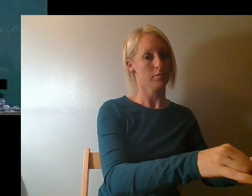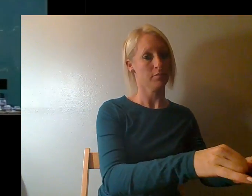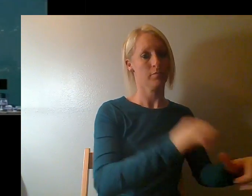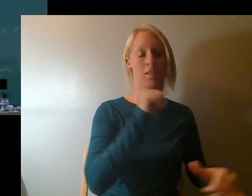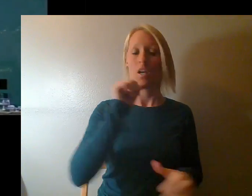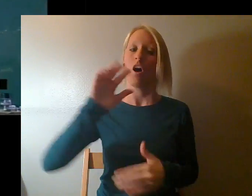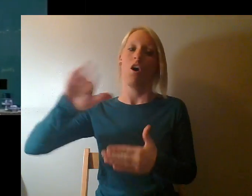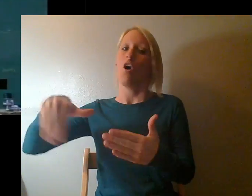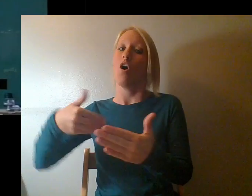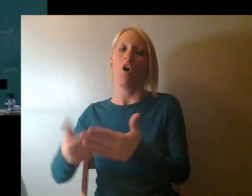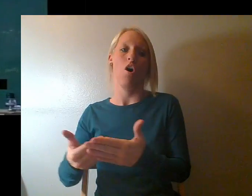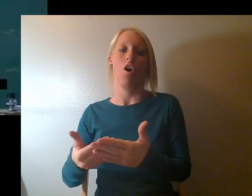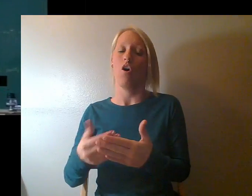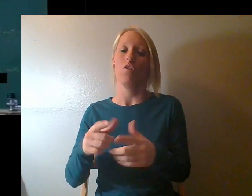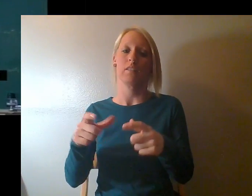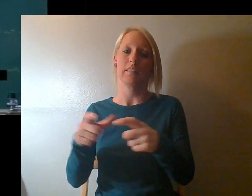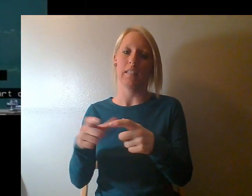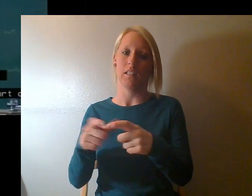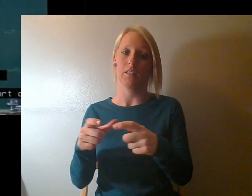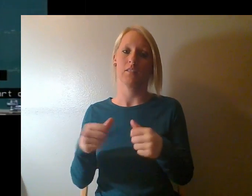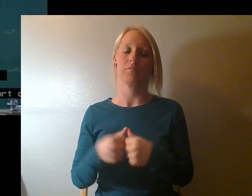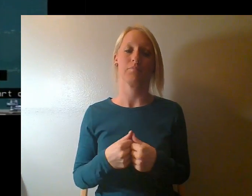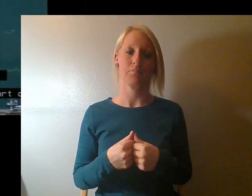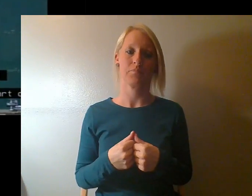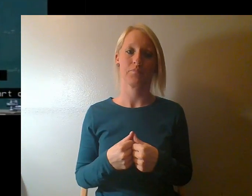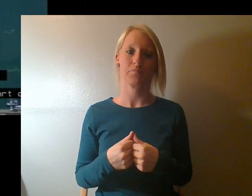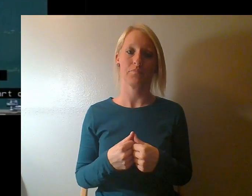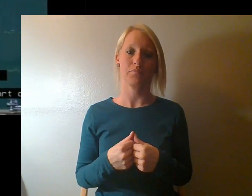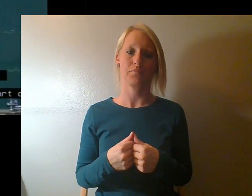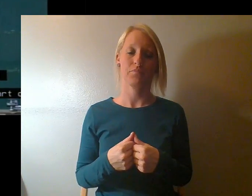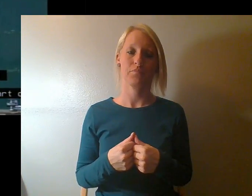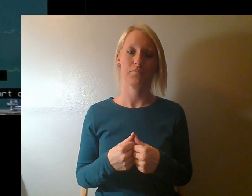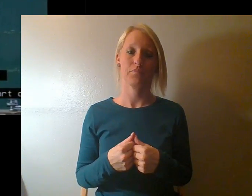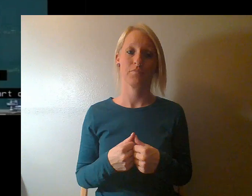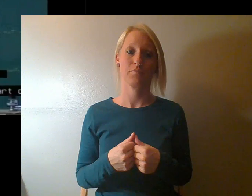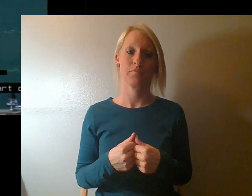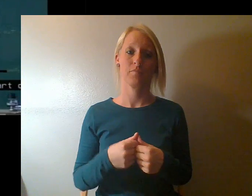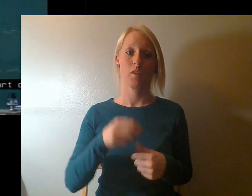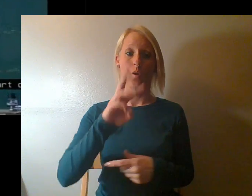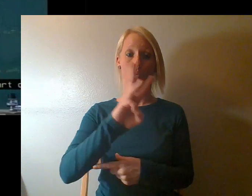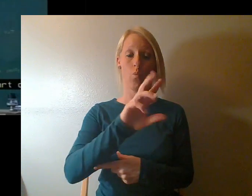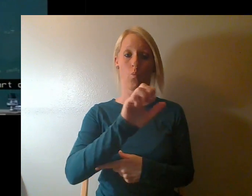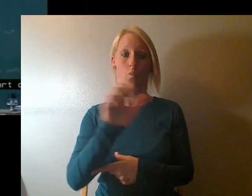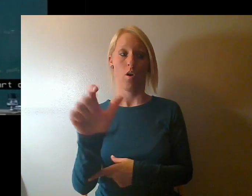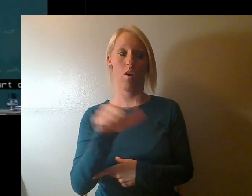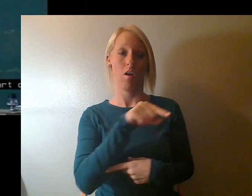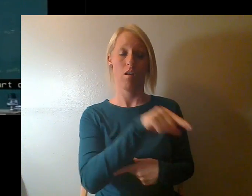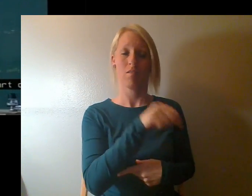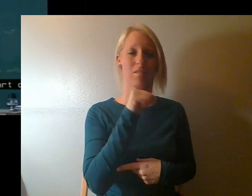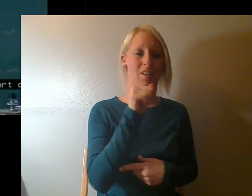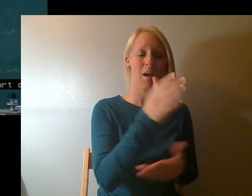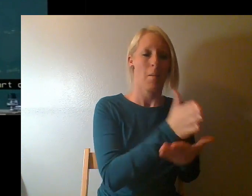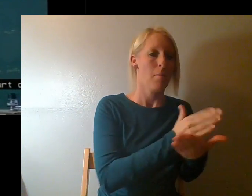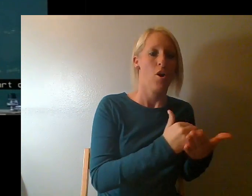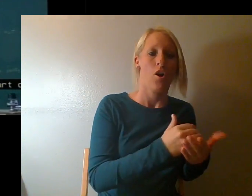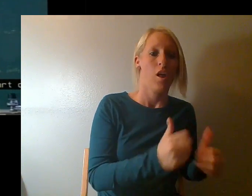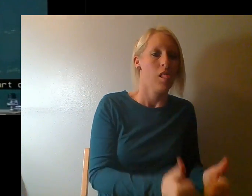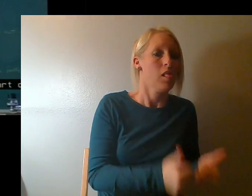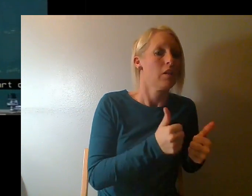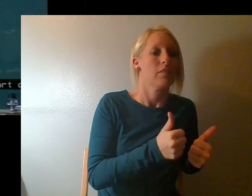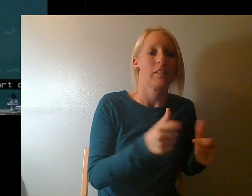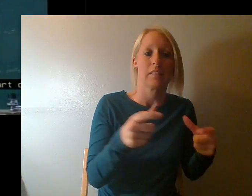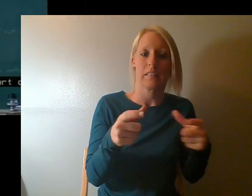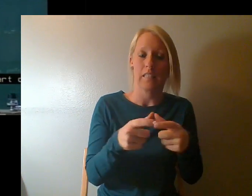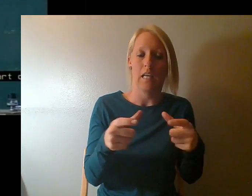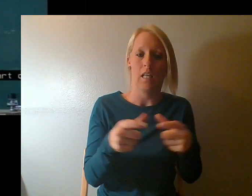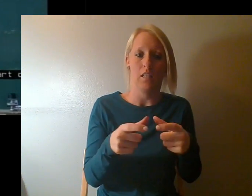cells. And the cell wall is not part of the living cell. Do I start this? All